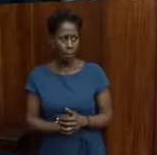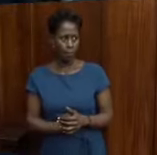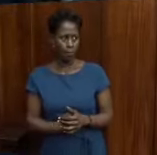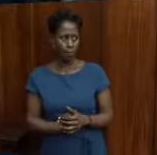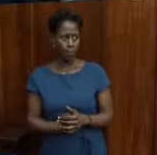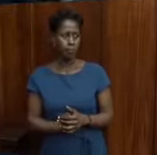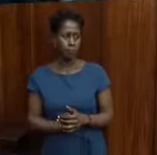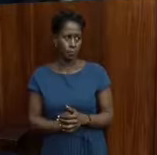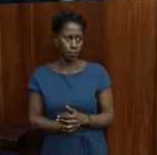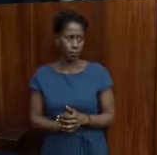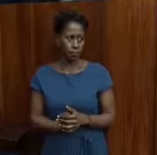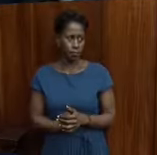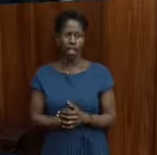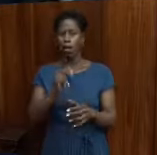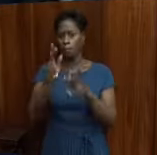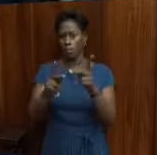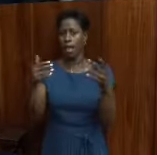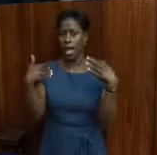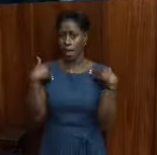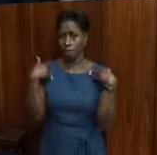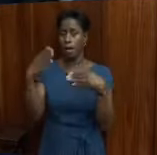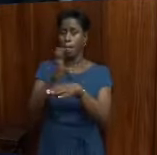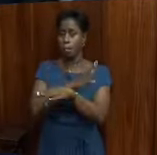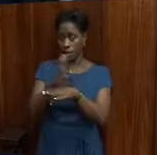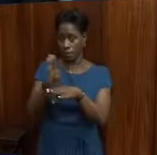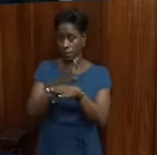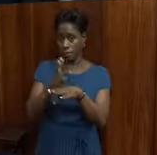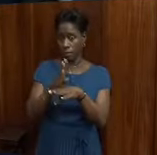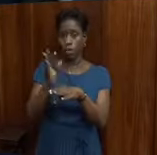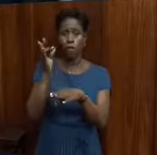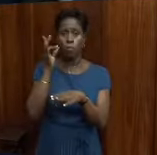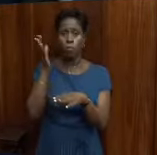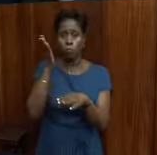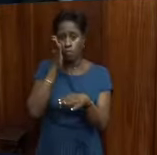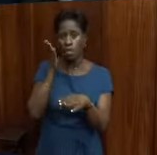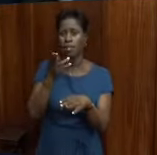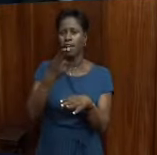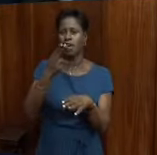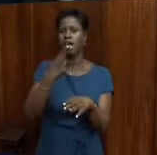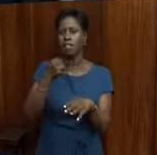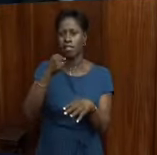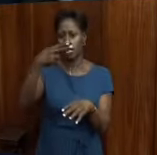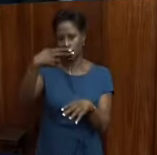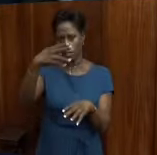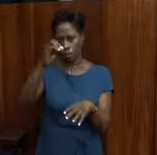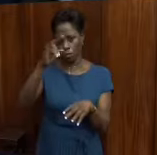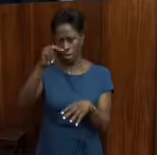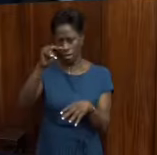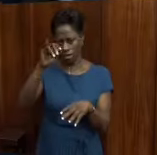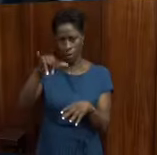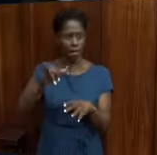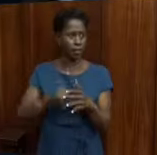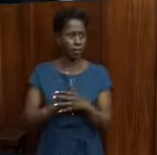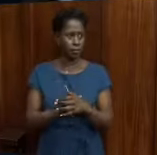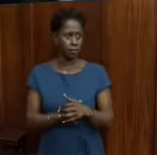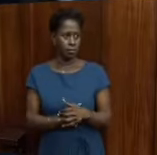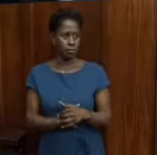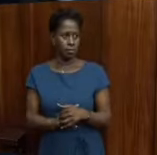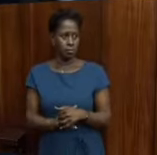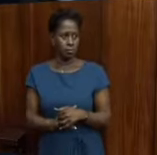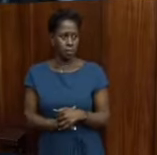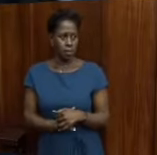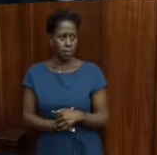improving lives and livelihoods with opportunities for creating many value-added products. The Bee City project is